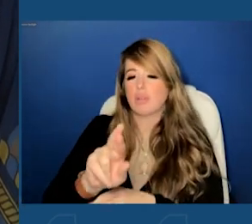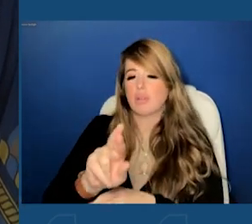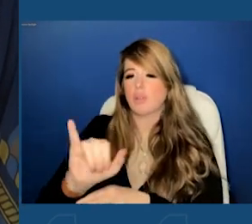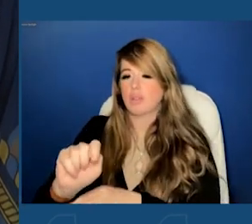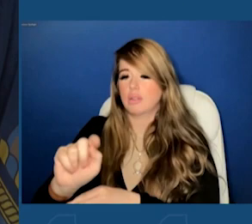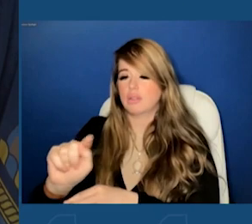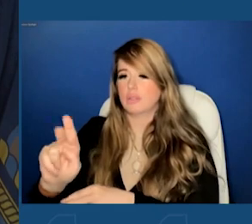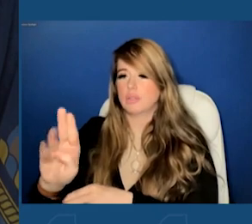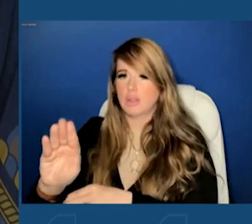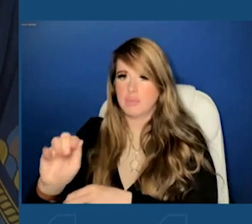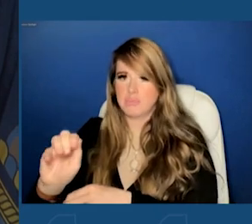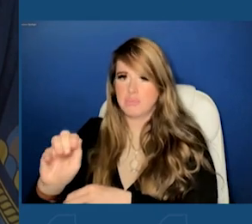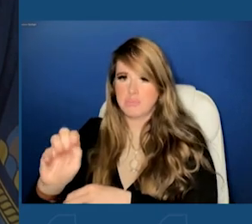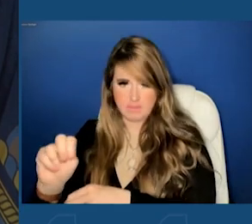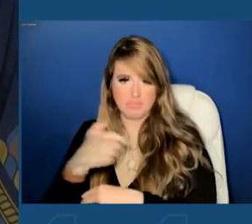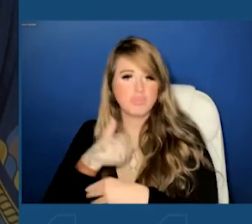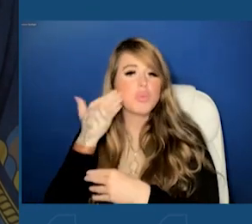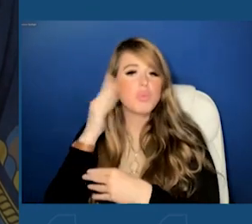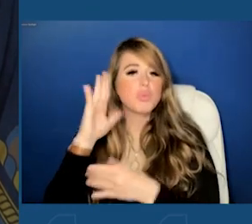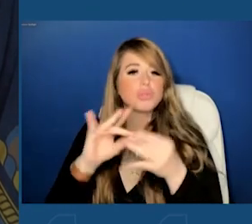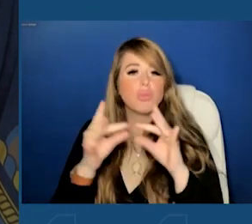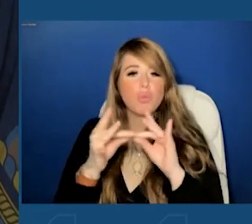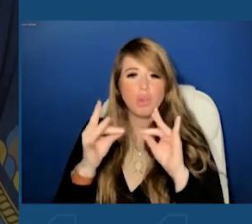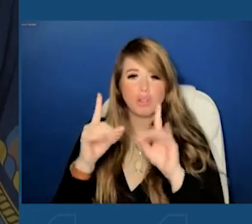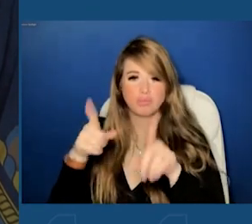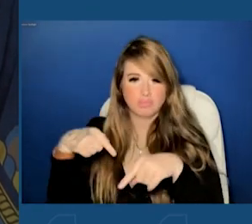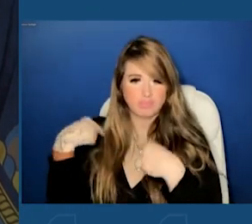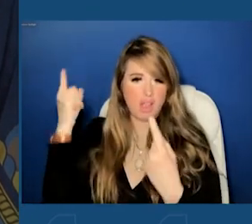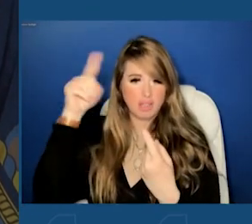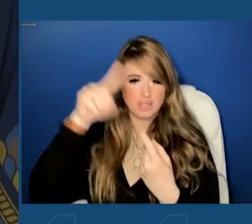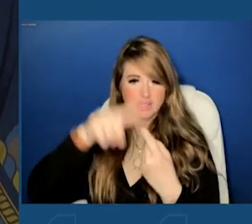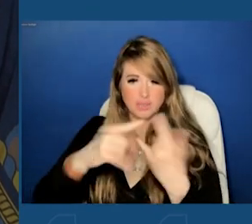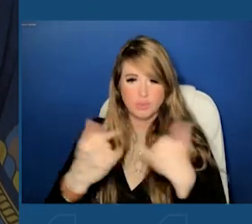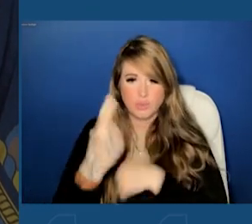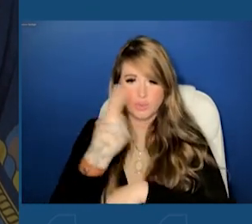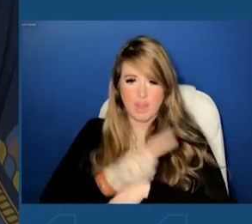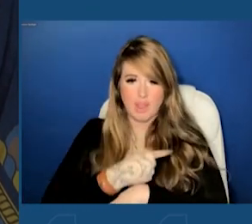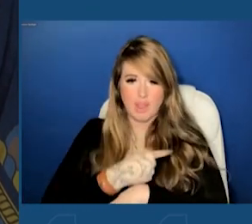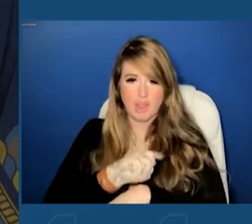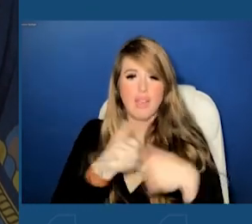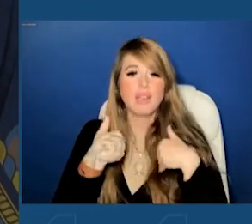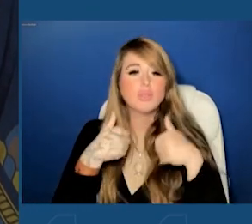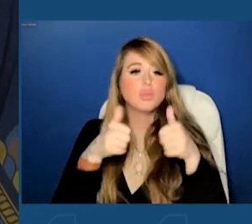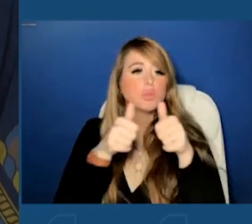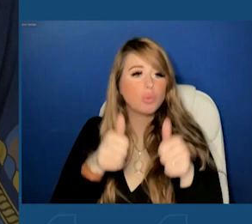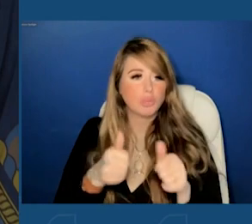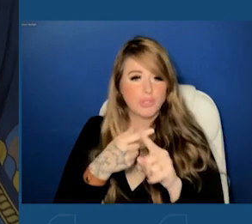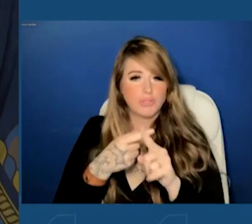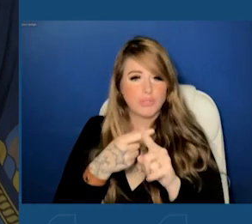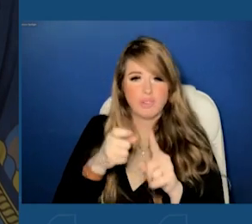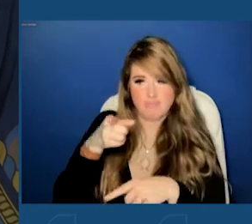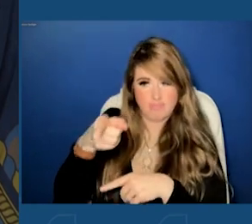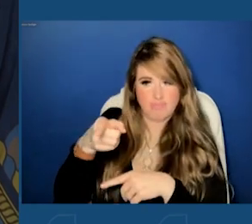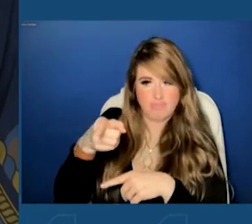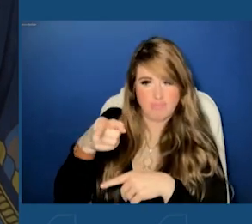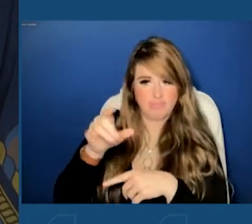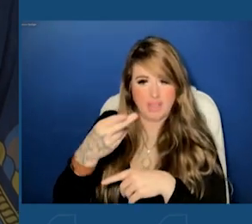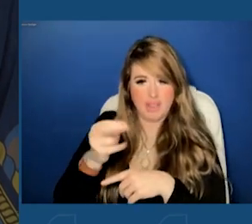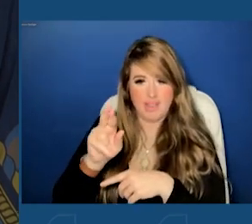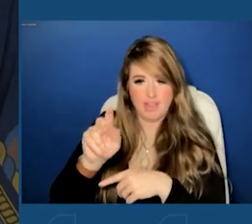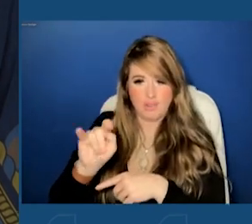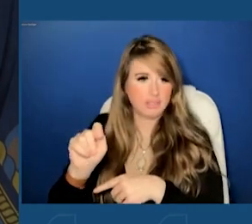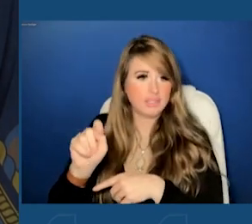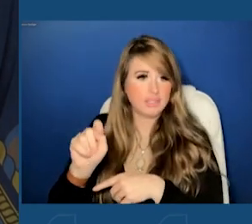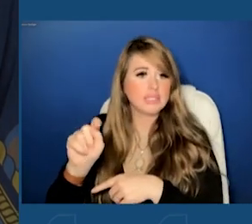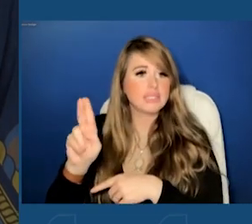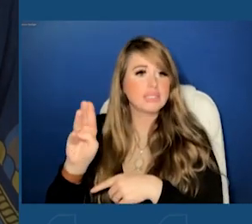have a sculpture of her that I brought to my office in the Capitol. So I want people to know the place in history that